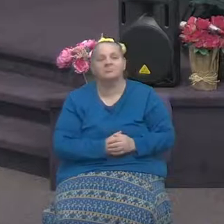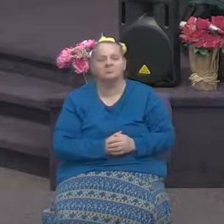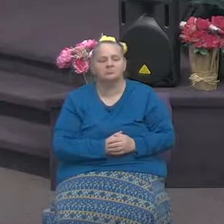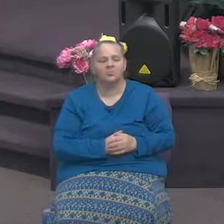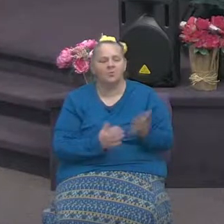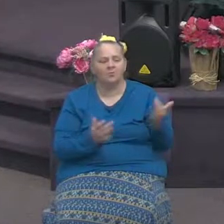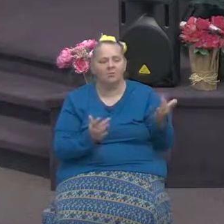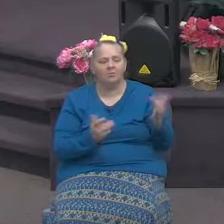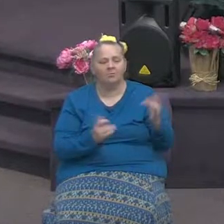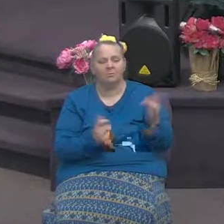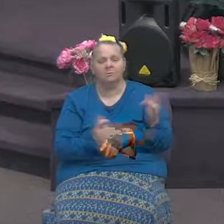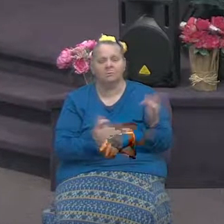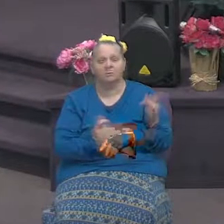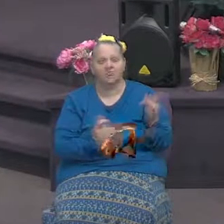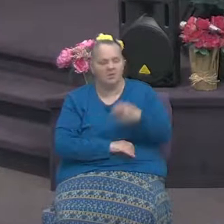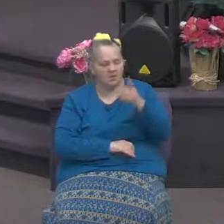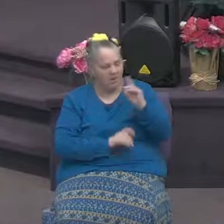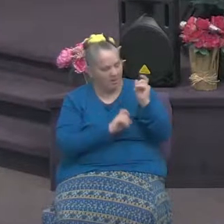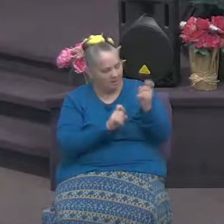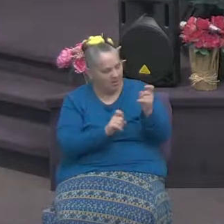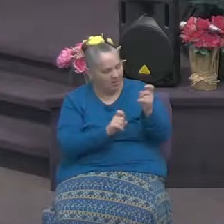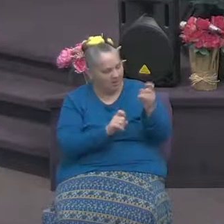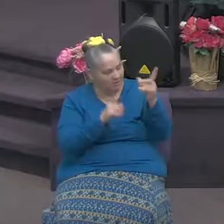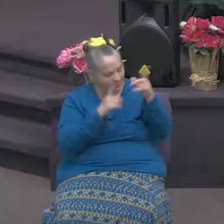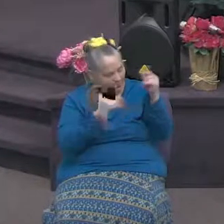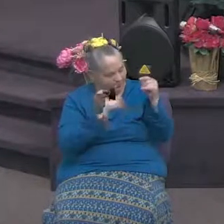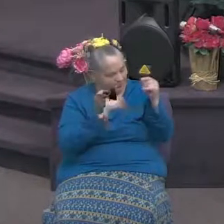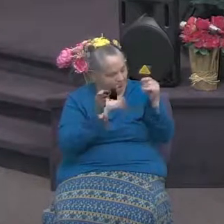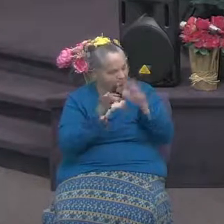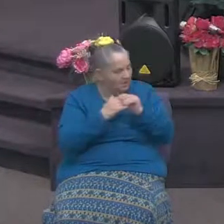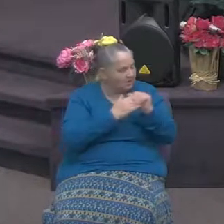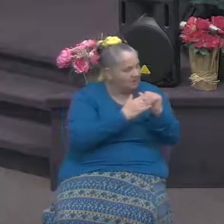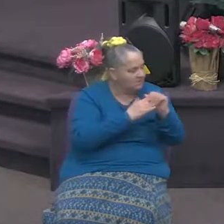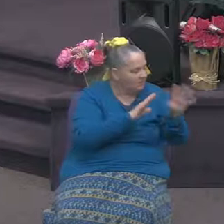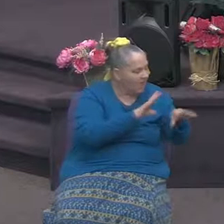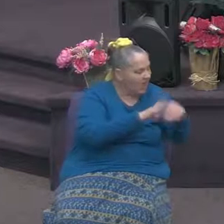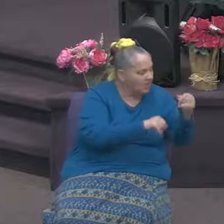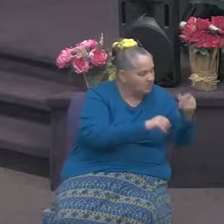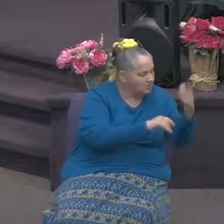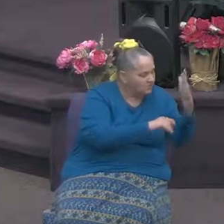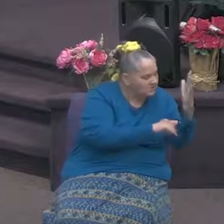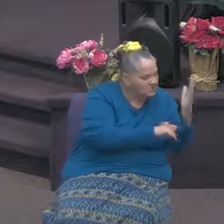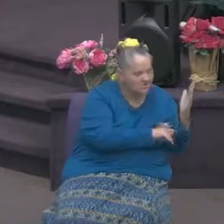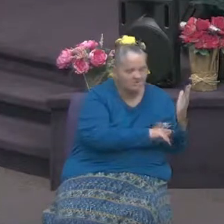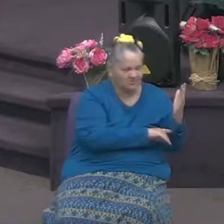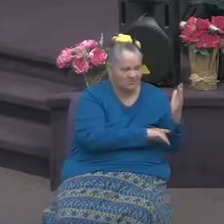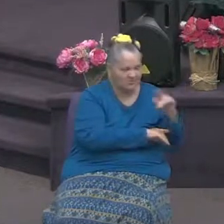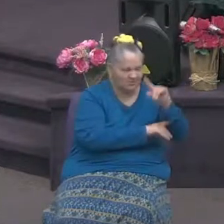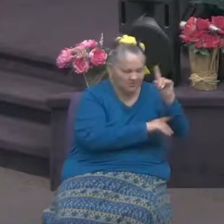Well, hold on. God gave Moses the instruction to lead them out to the wilderness?